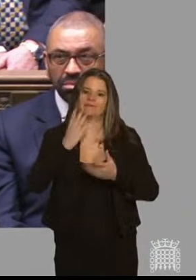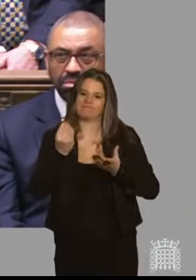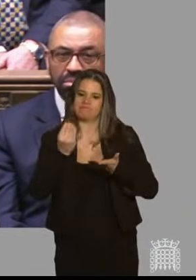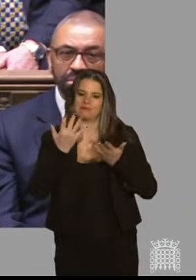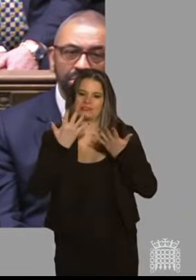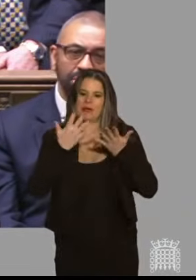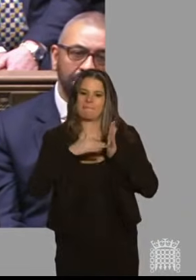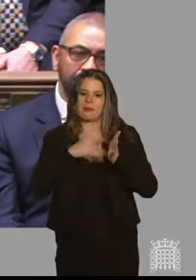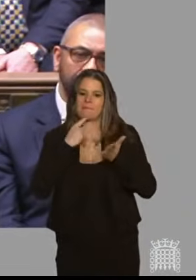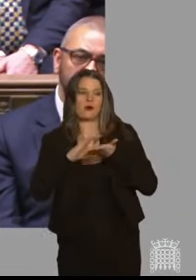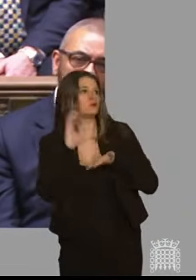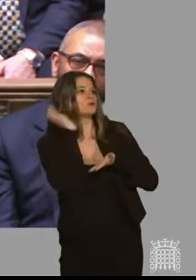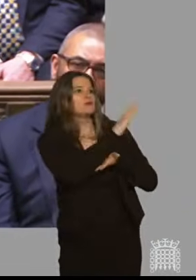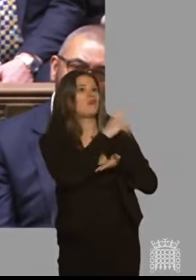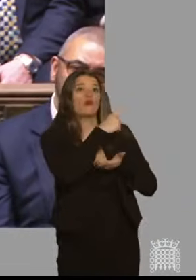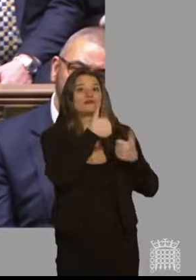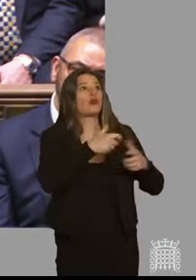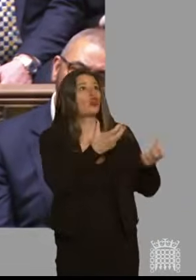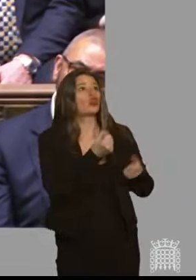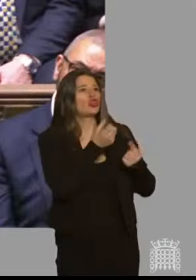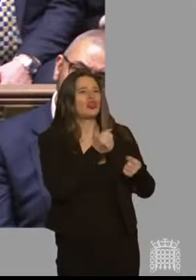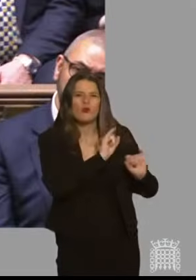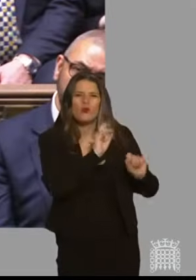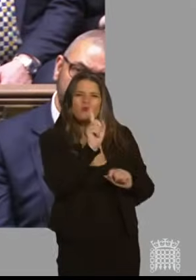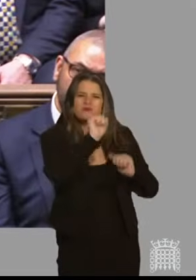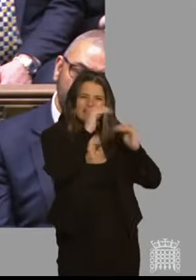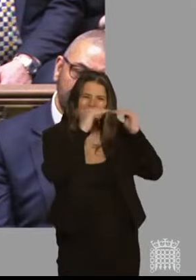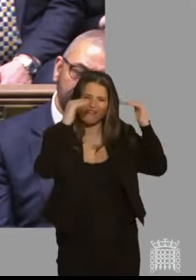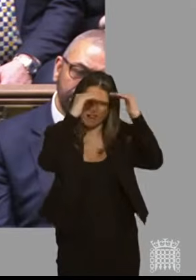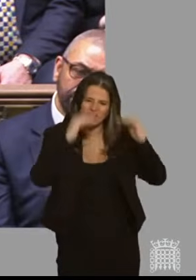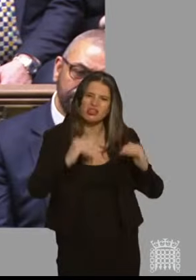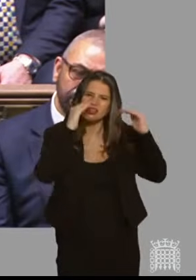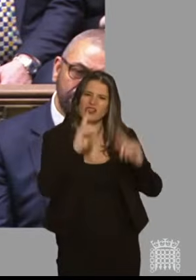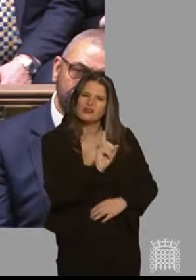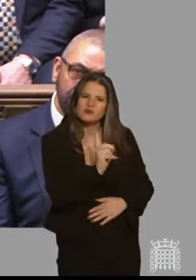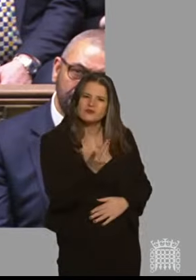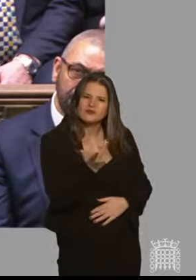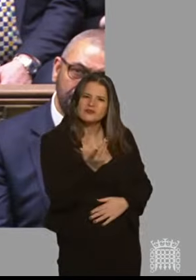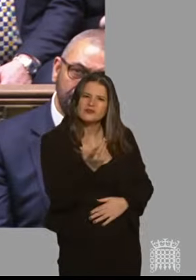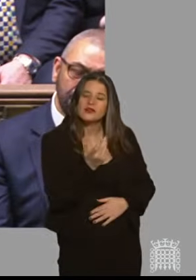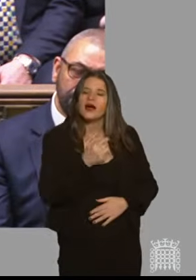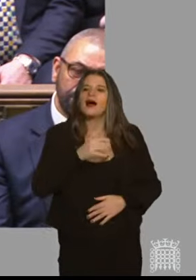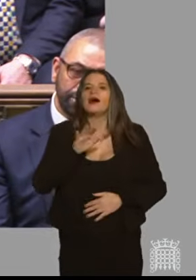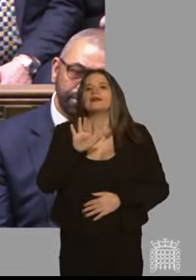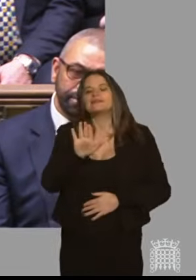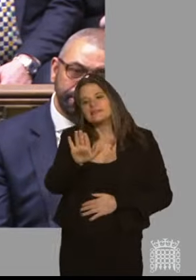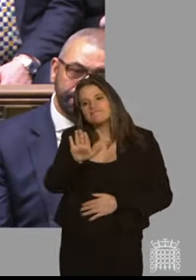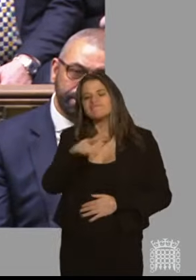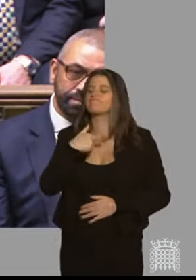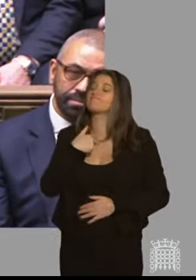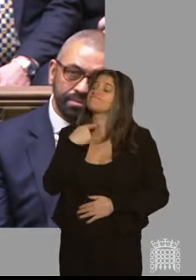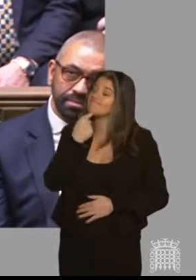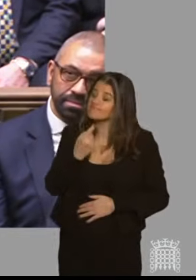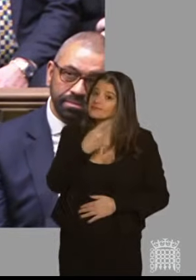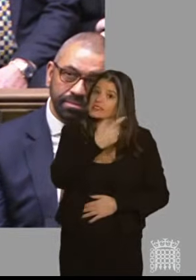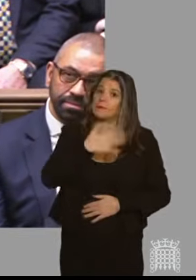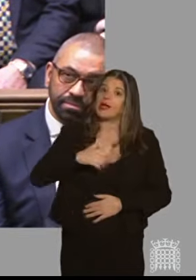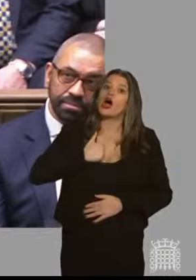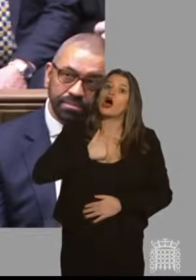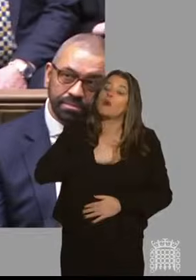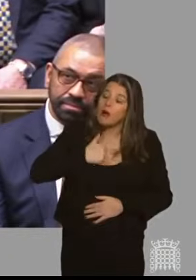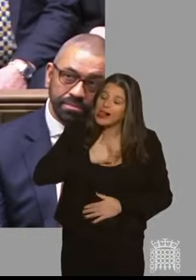and that remorse should be accepted. But he talks about language. He might want to reflect on the double standards of his deputy